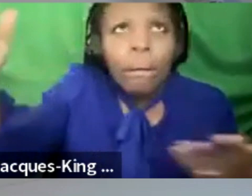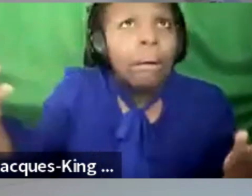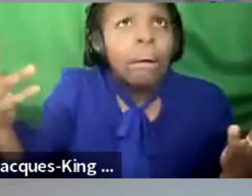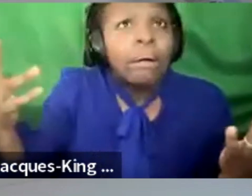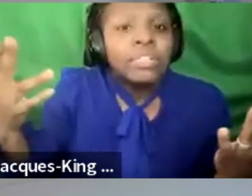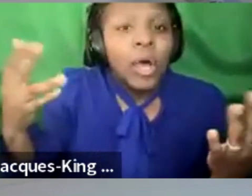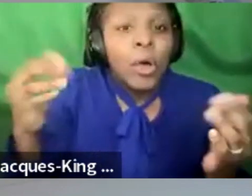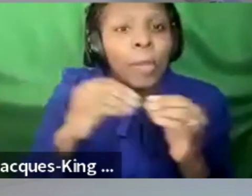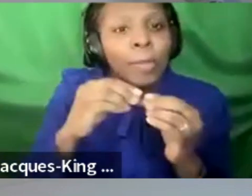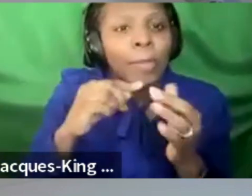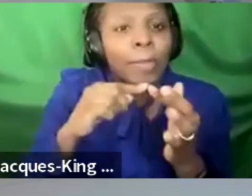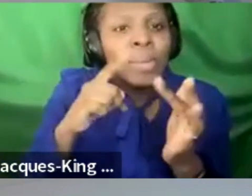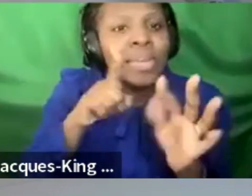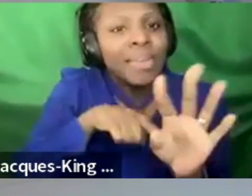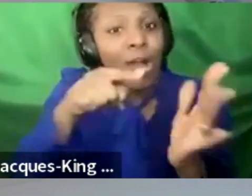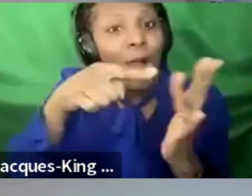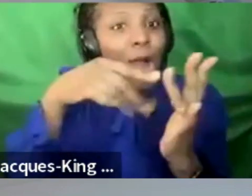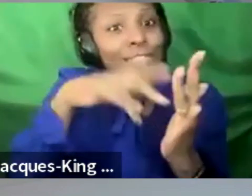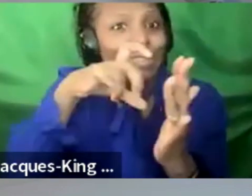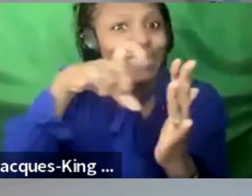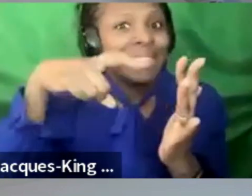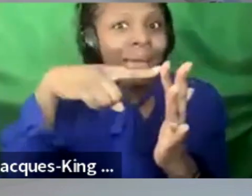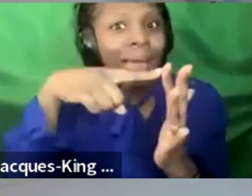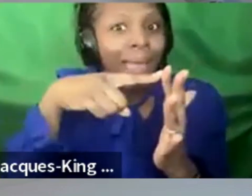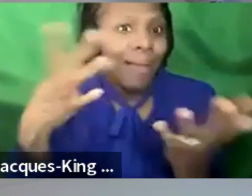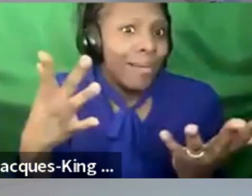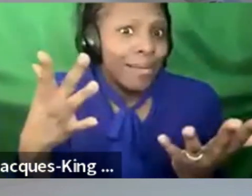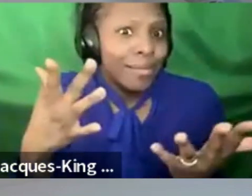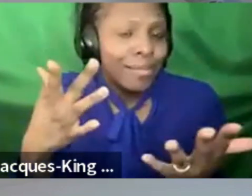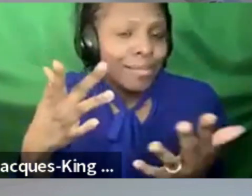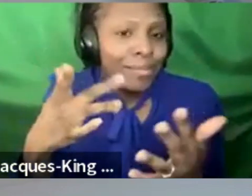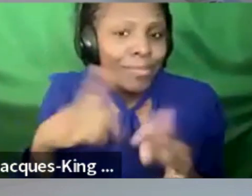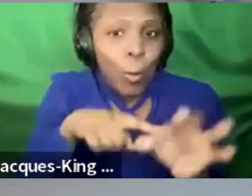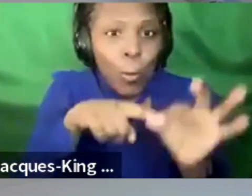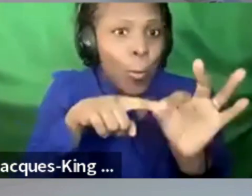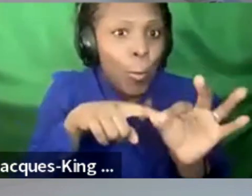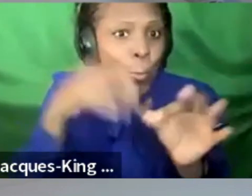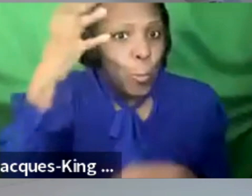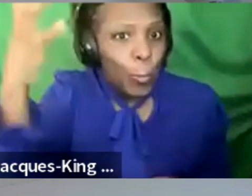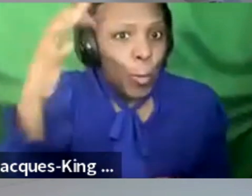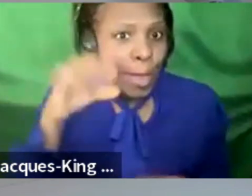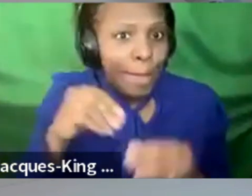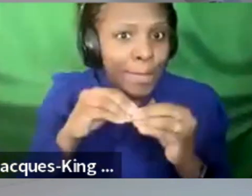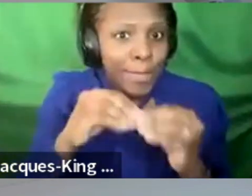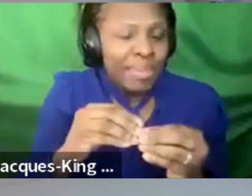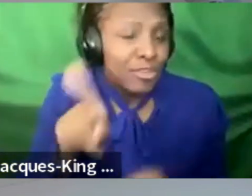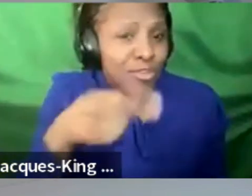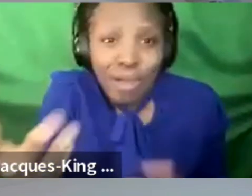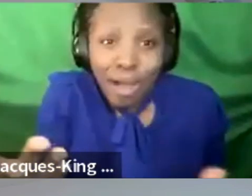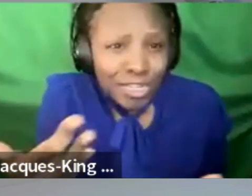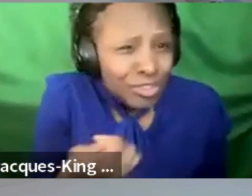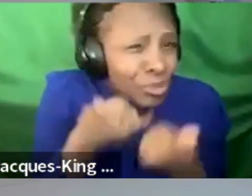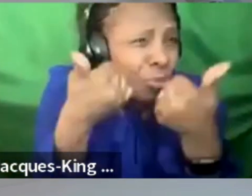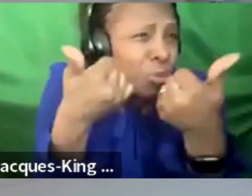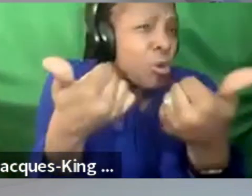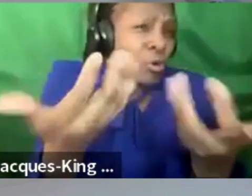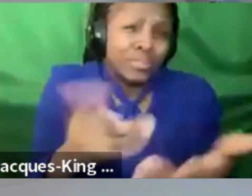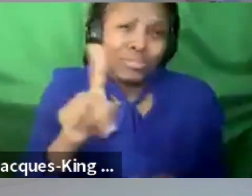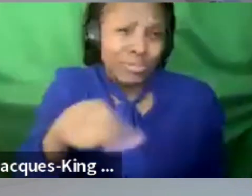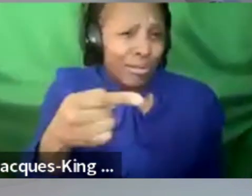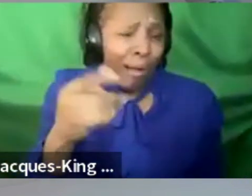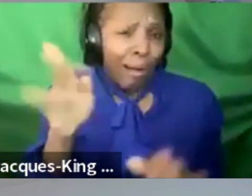over Beyonce. You can't paint over, you know, you can't paint over John Song. They're just too good. And